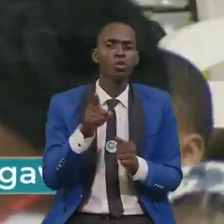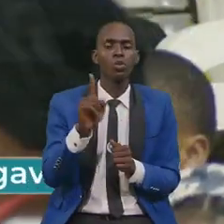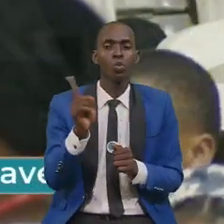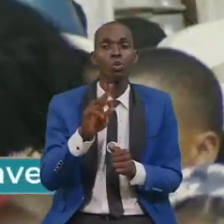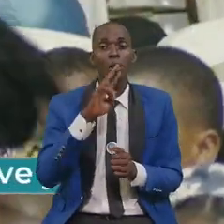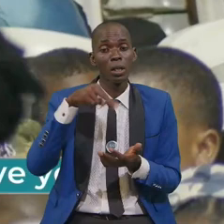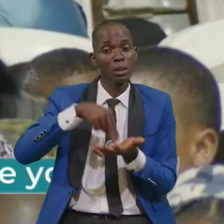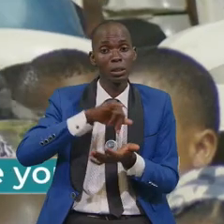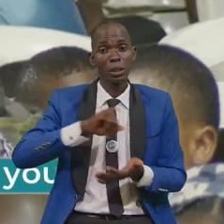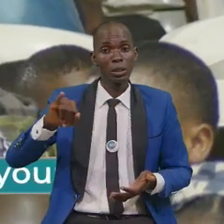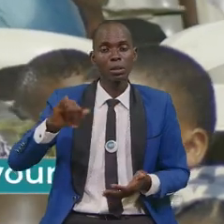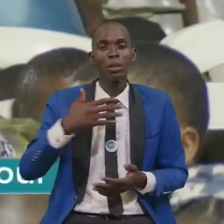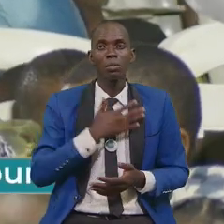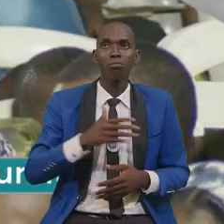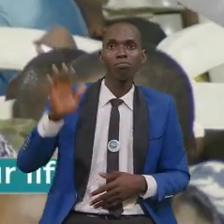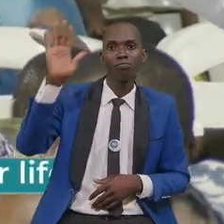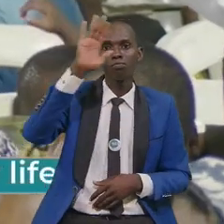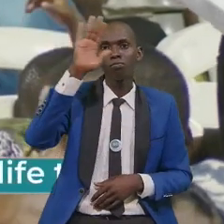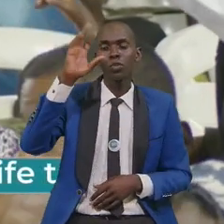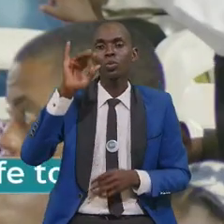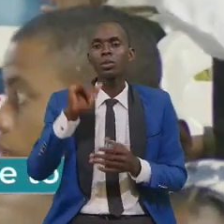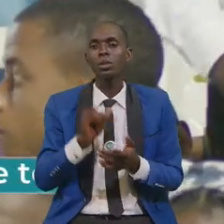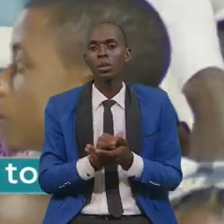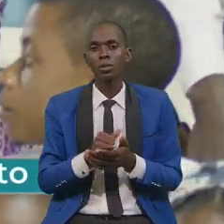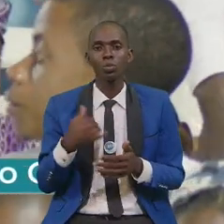that you have not yet been reached.